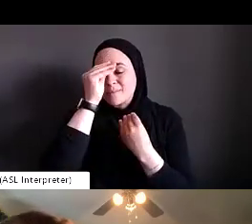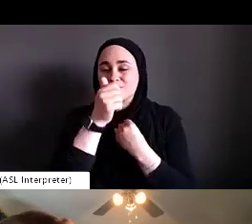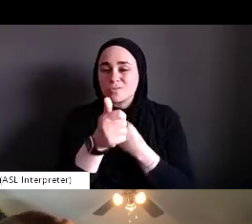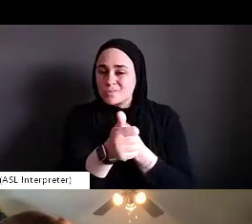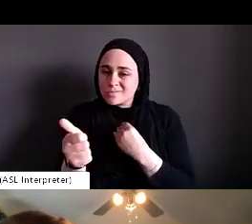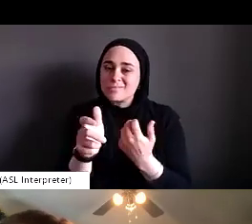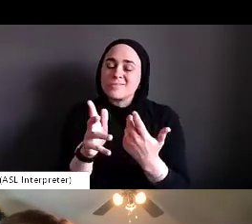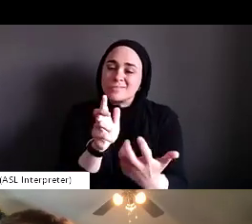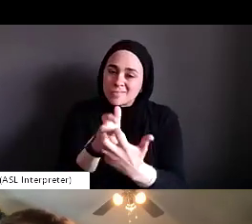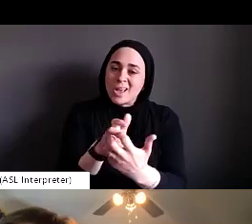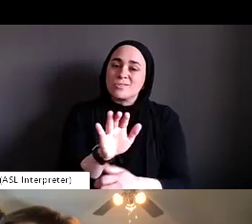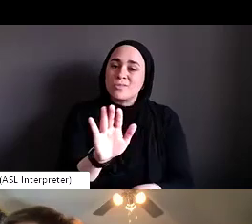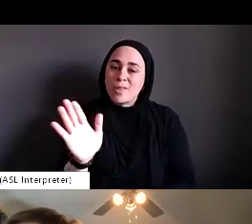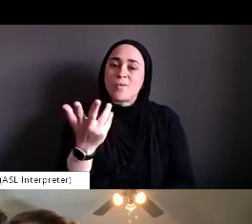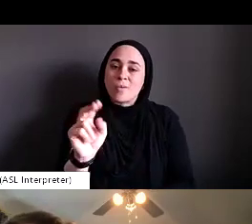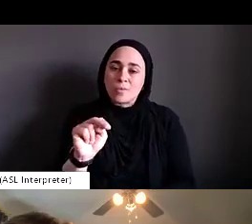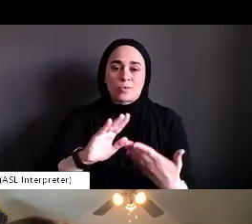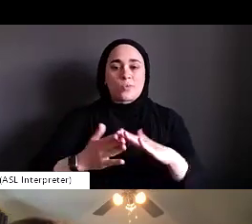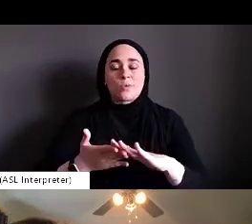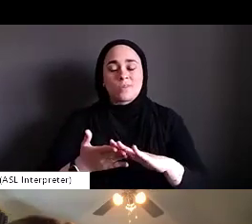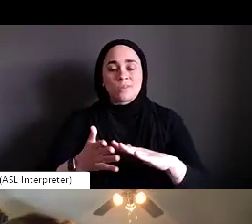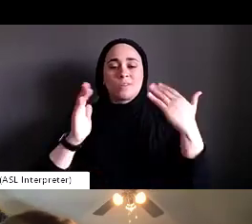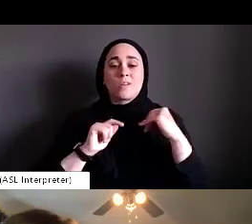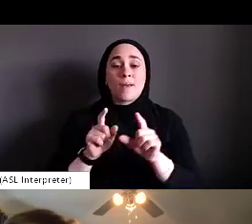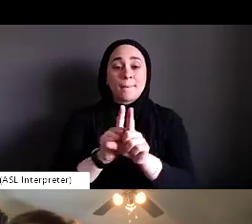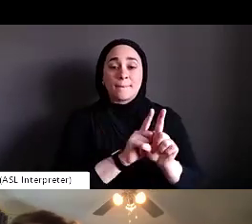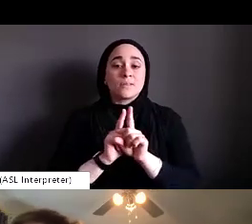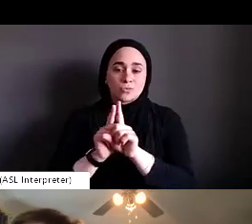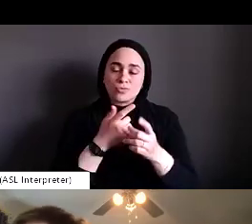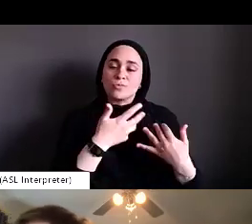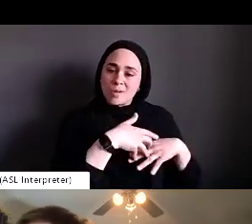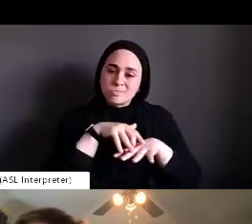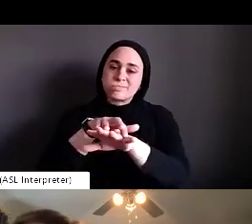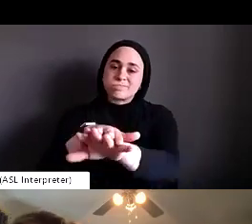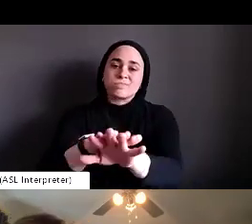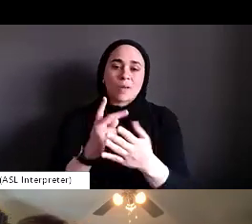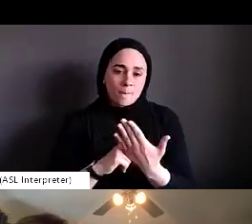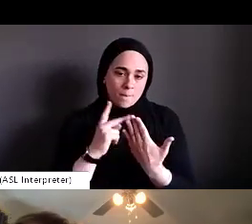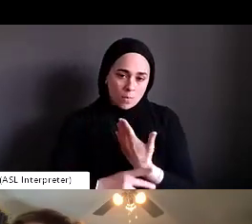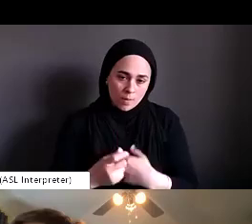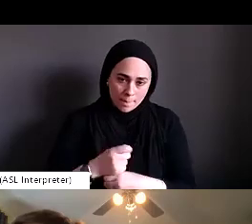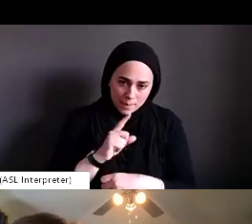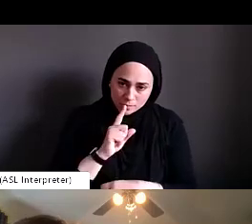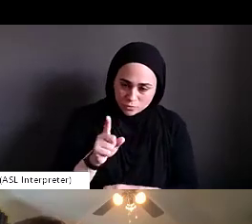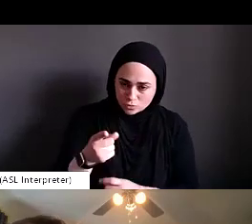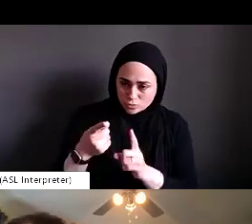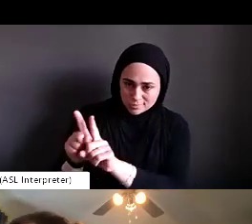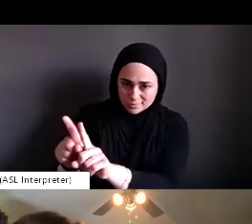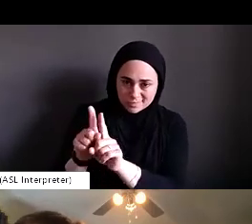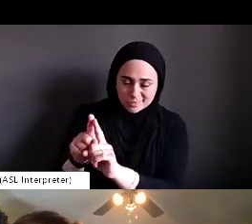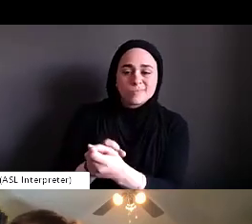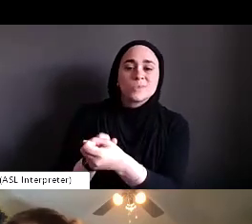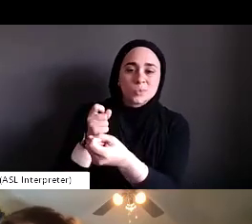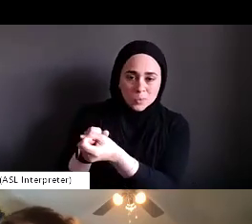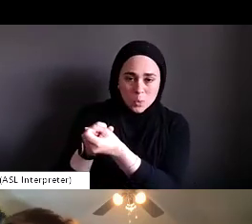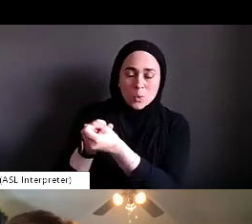for their communities. Mentorship is integrated into the program to help ensure that facilitators are supported